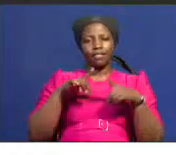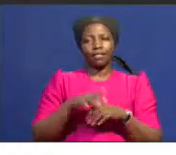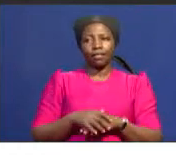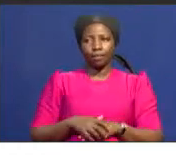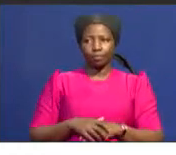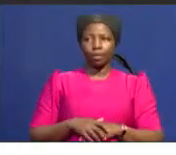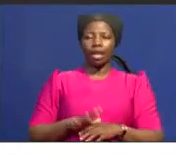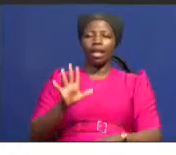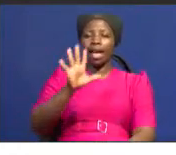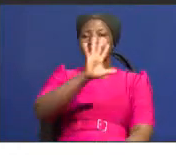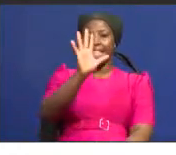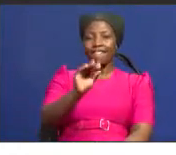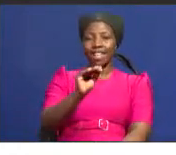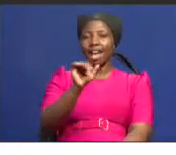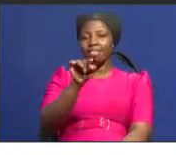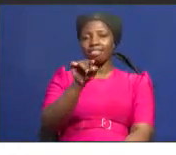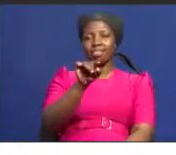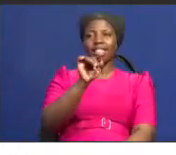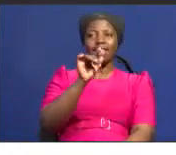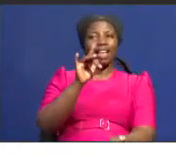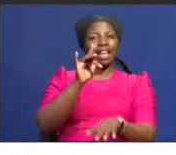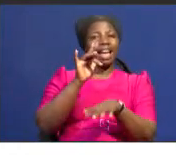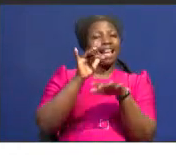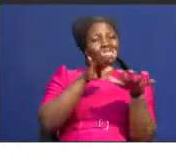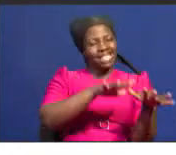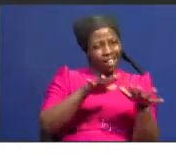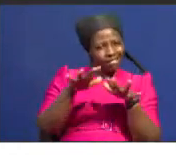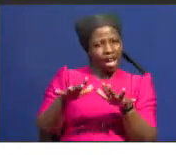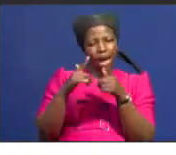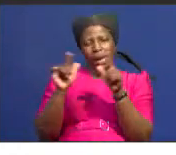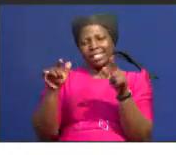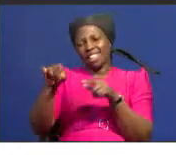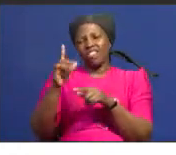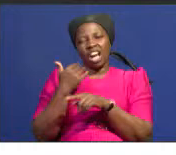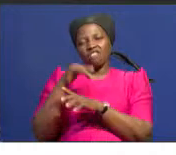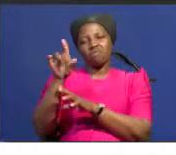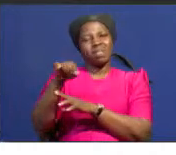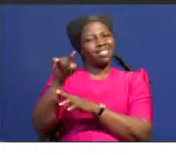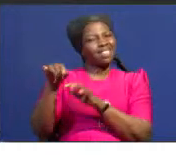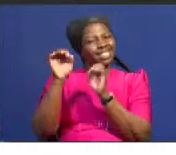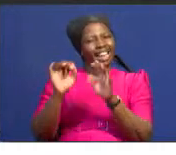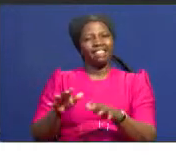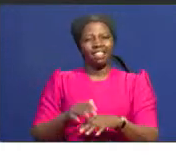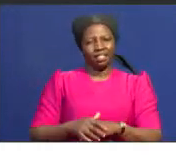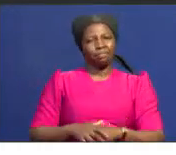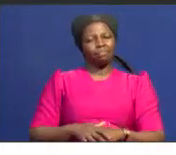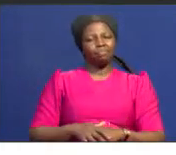victim, not the offender, in this exercise.